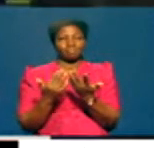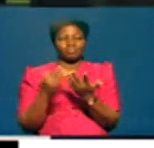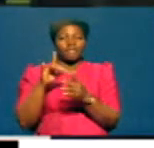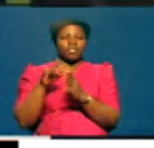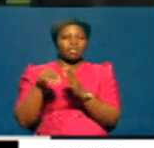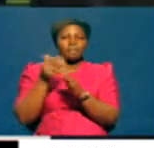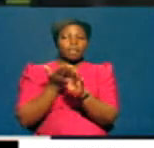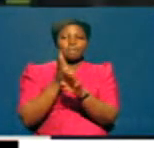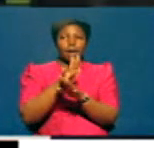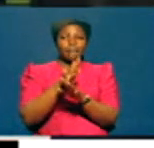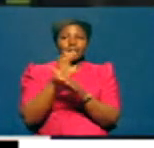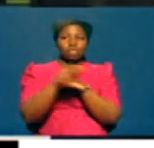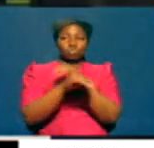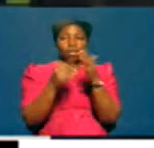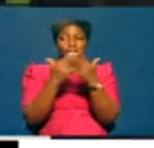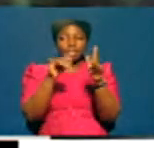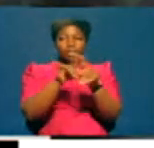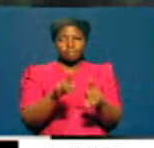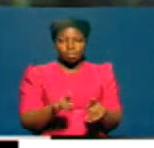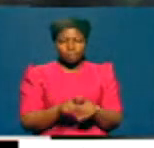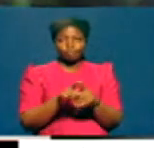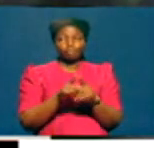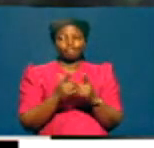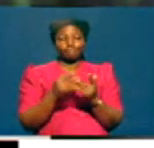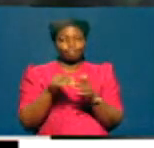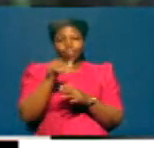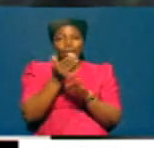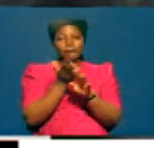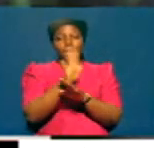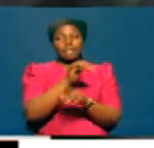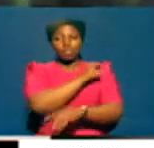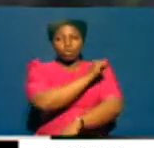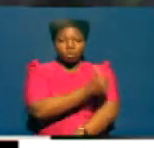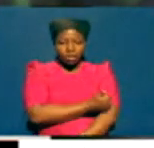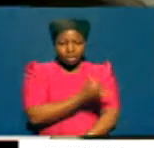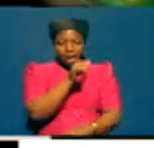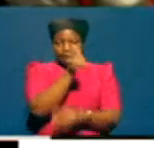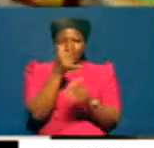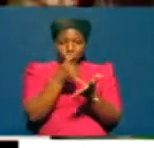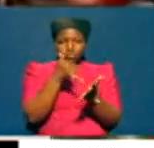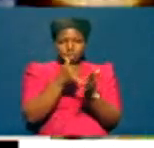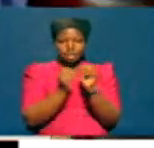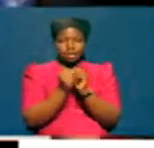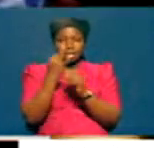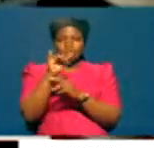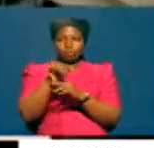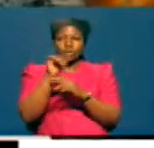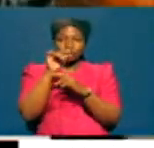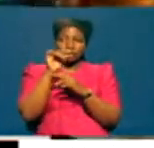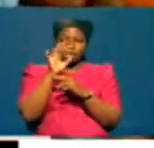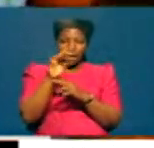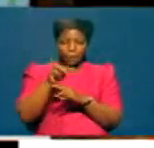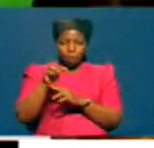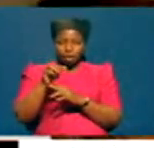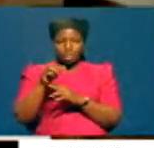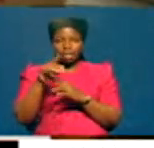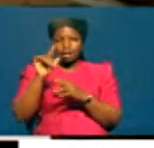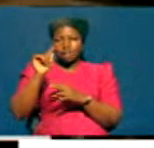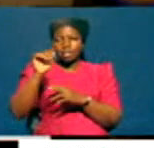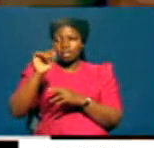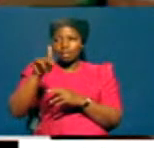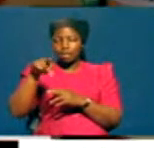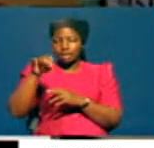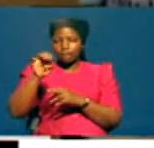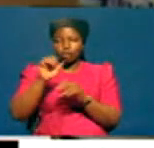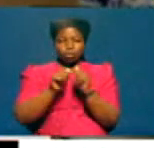immunity for the authorities. Other money outstanding also includes a 13.37 Ether tip, which the hacker sent to a user who warned them